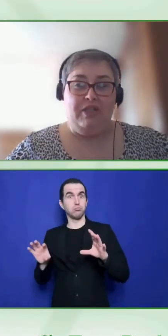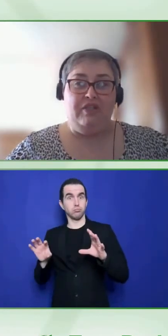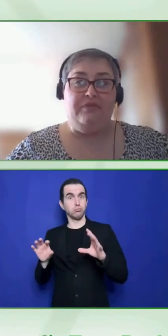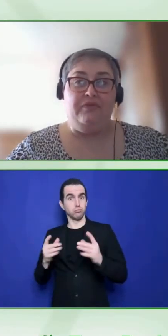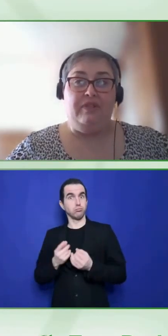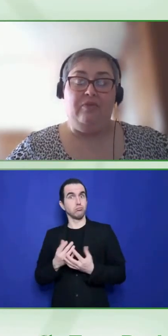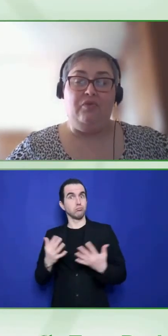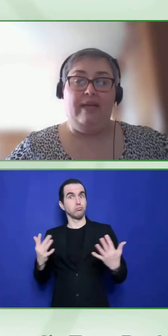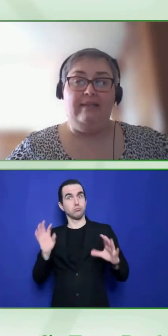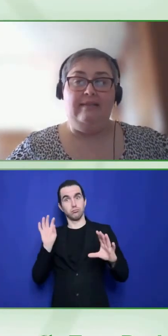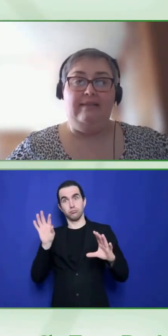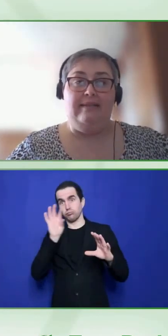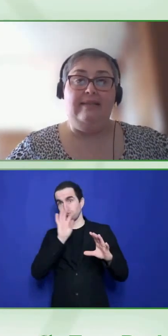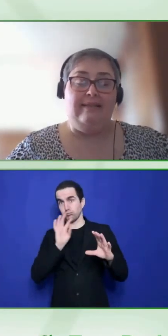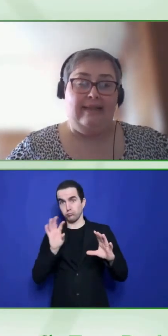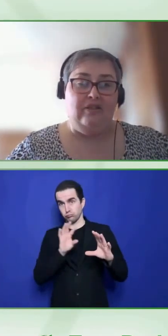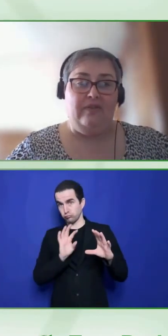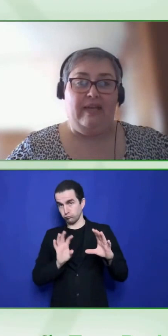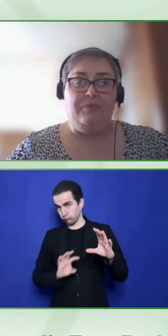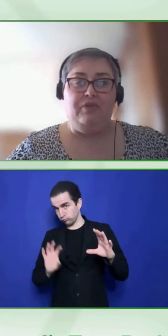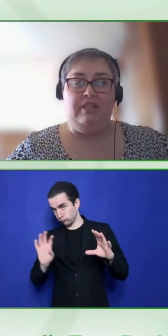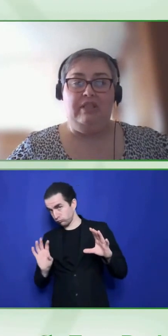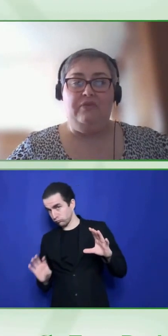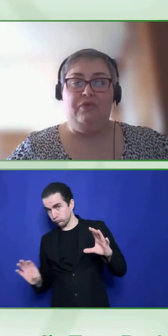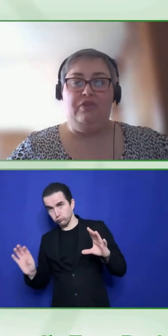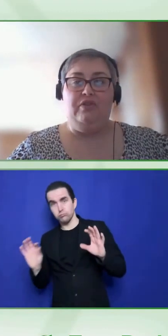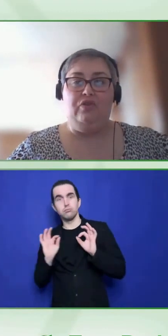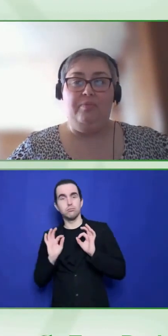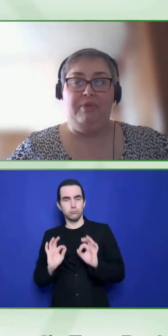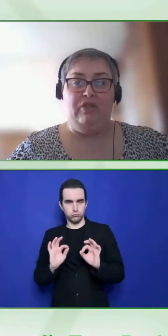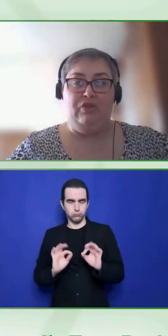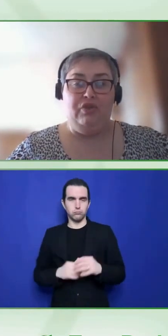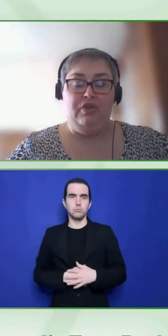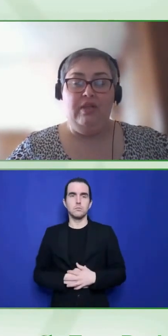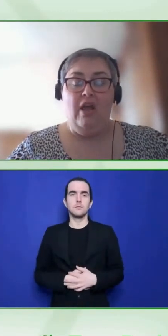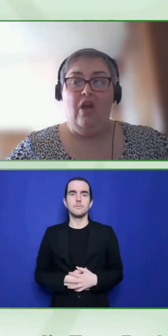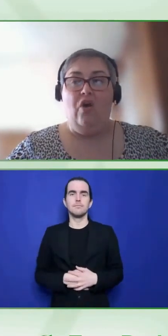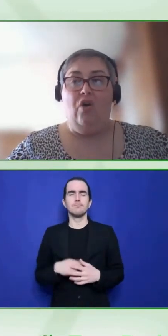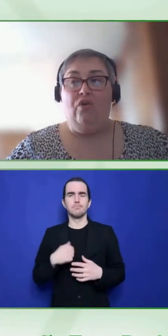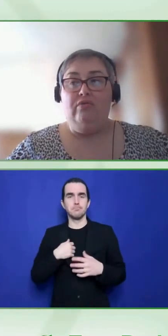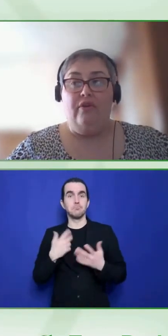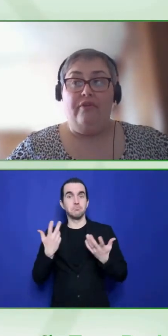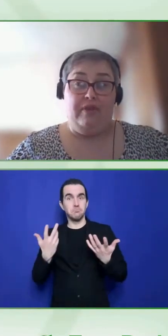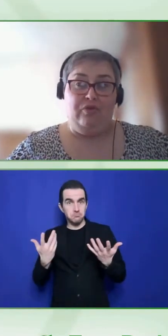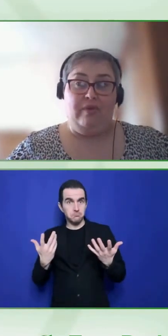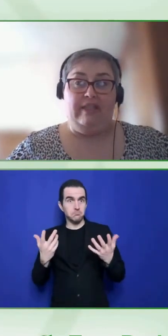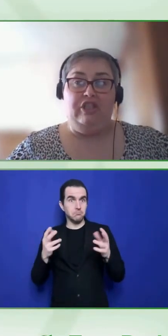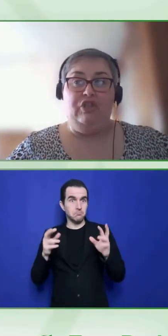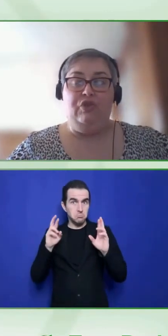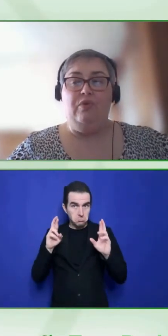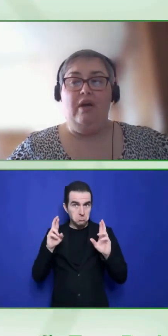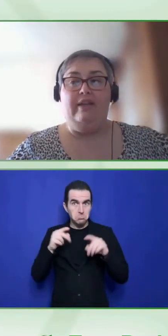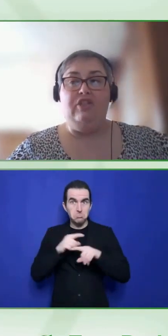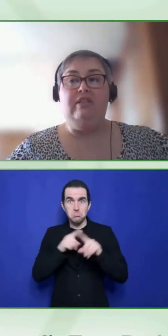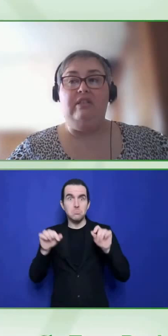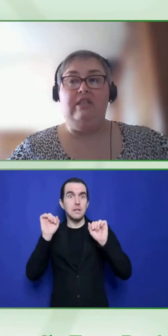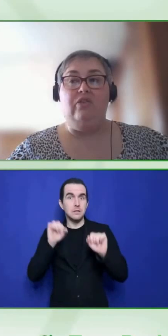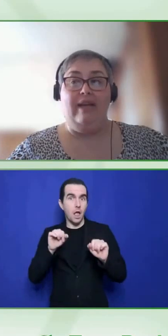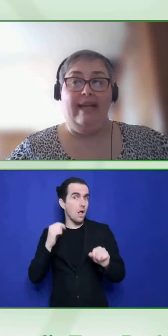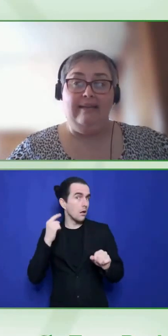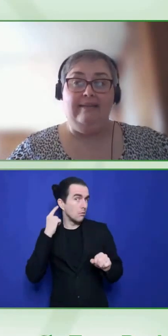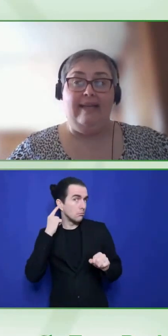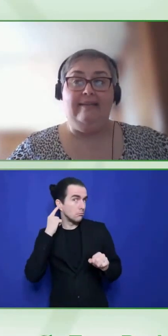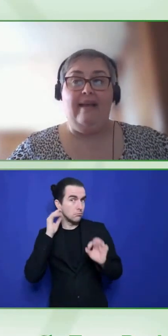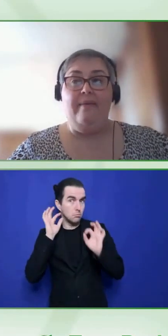the EU Agency for Fundamental Rights is the center of expertise for the European Union on fundamental rights issue. Our